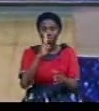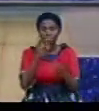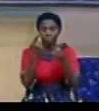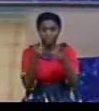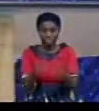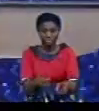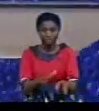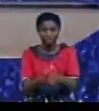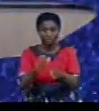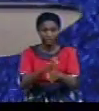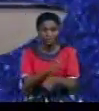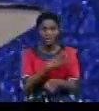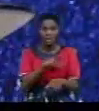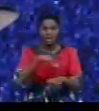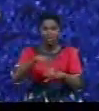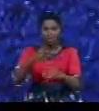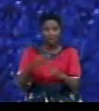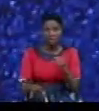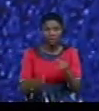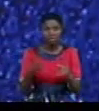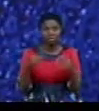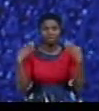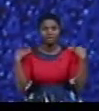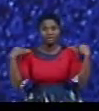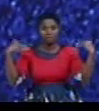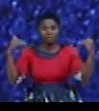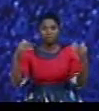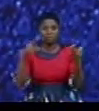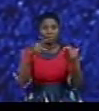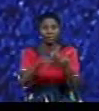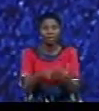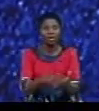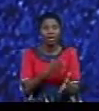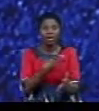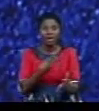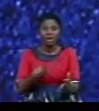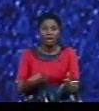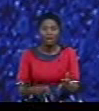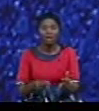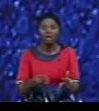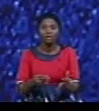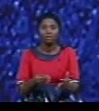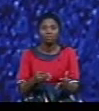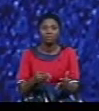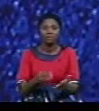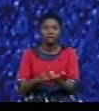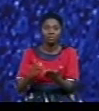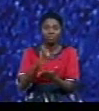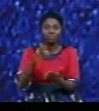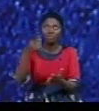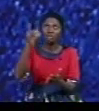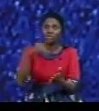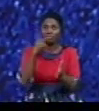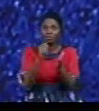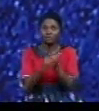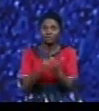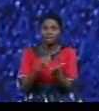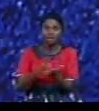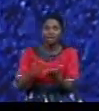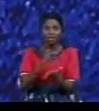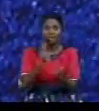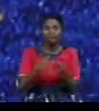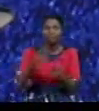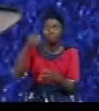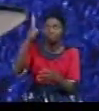fulfilled and eventually the Angels appeared and they glorified God than they say glory to